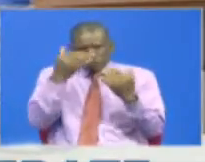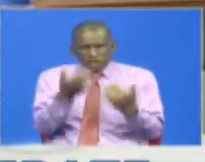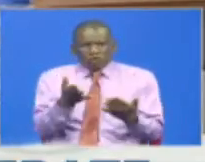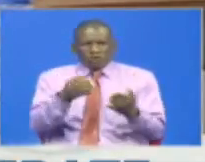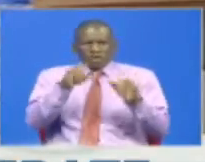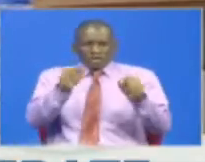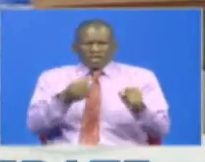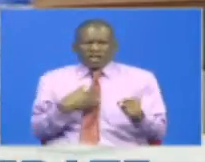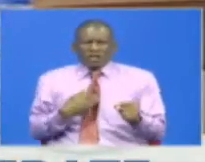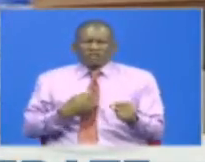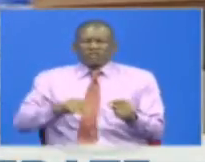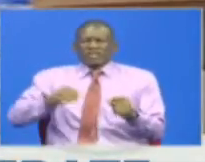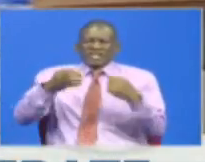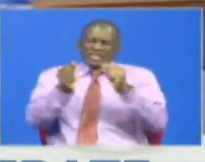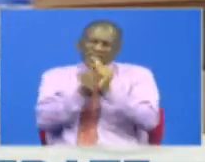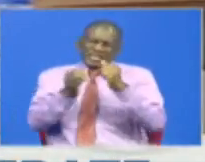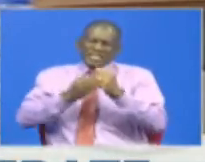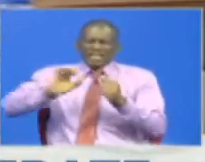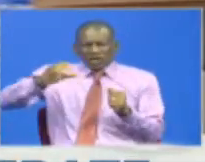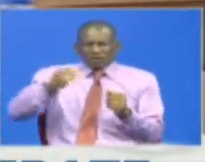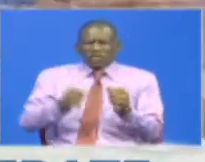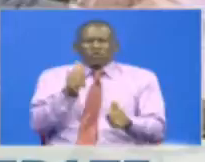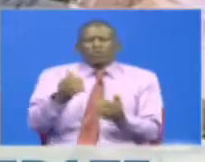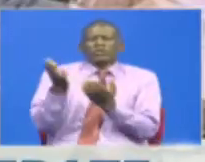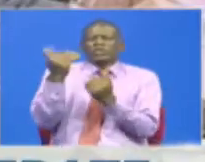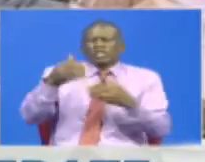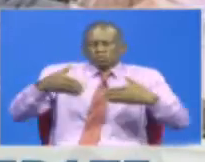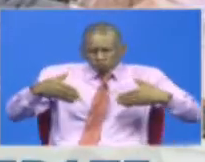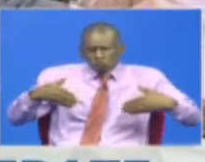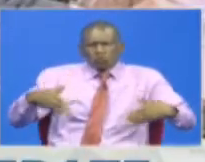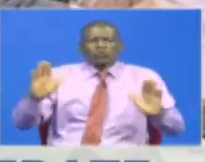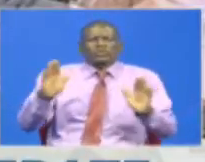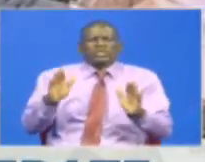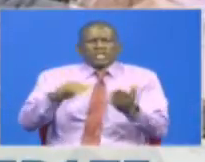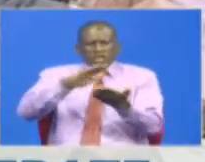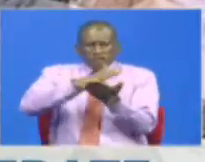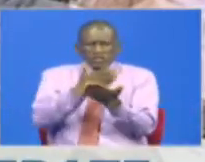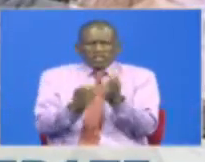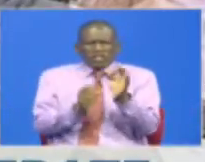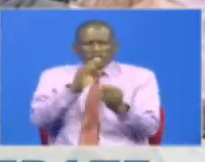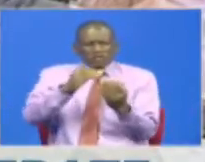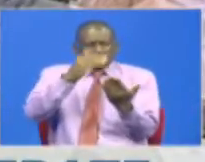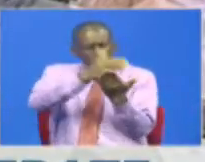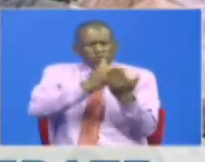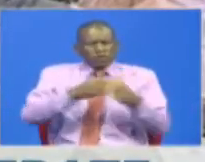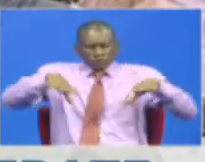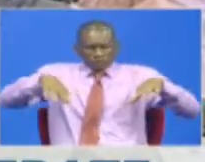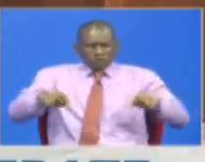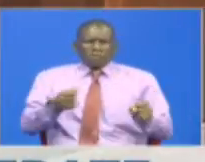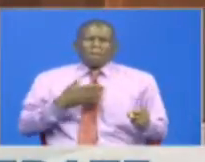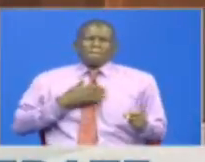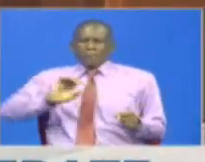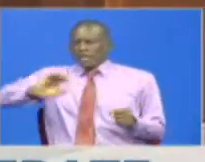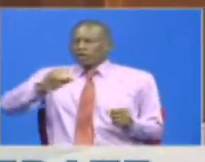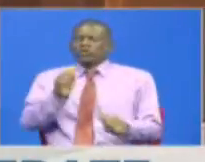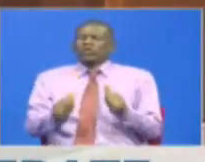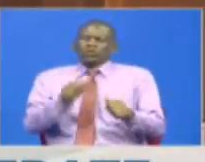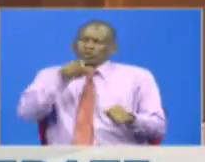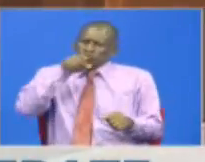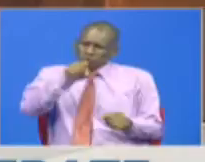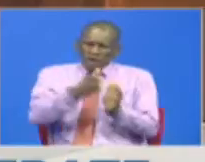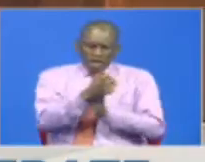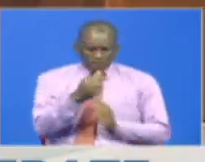18 counties that were expected to lose a share of revenue had the formula been adopted. My count, where you and I come from, Mr.